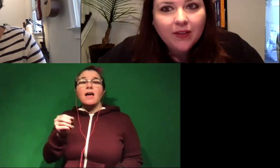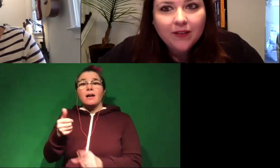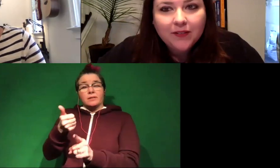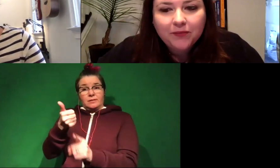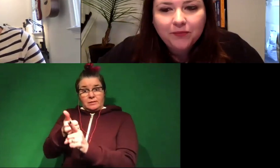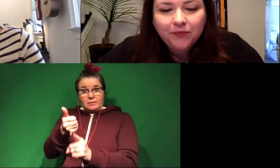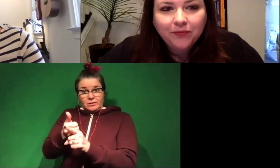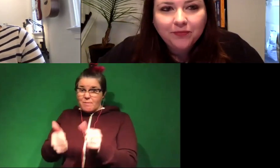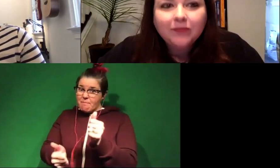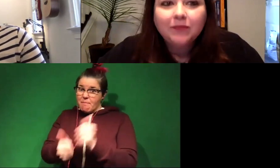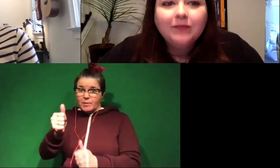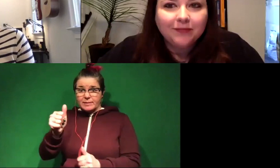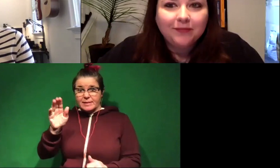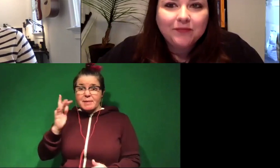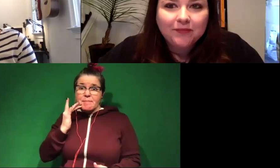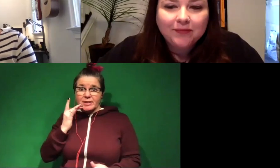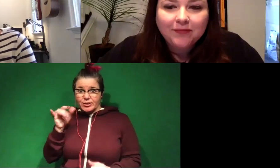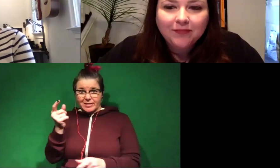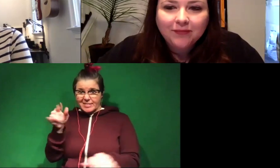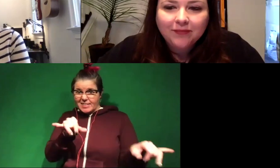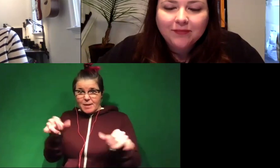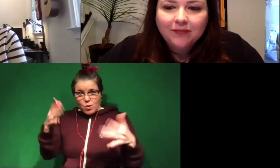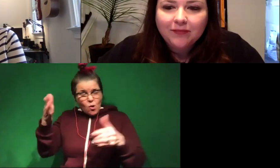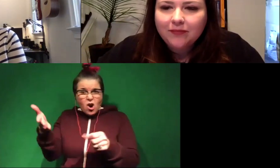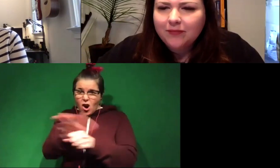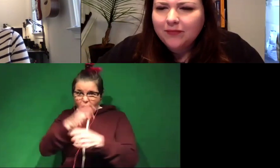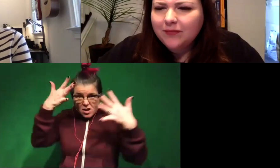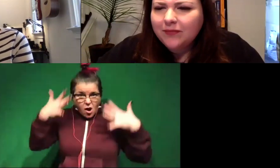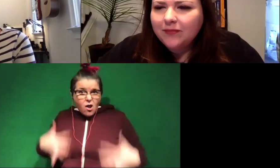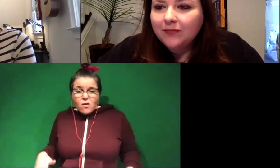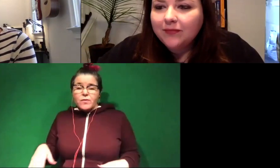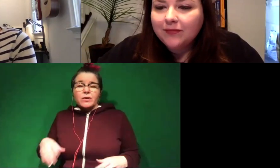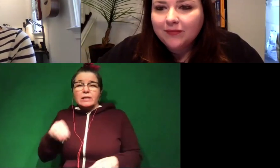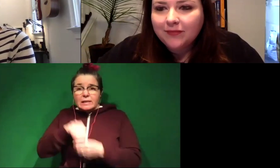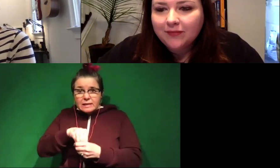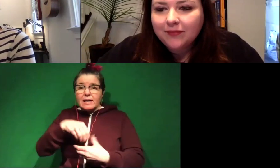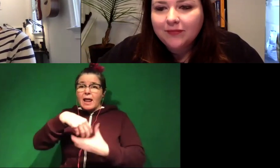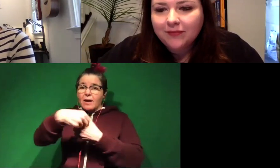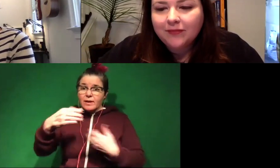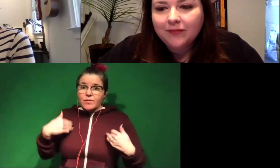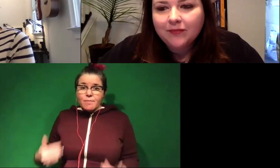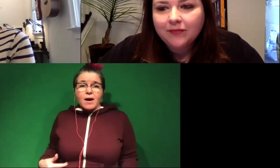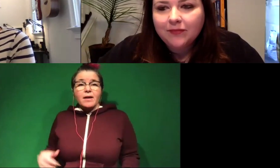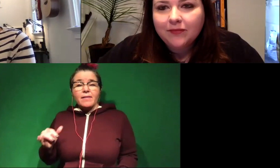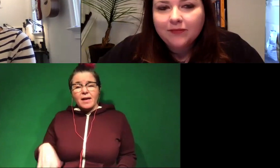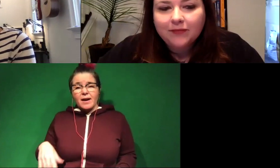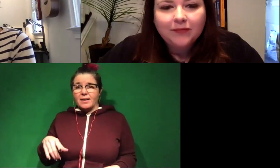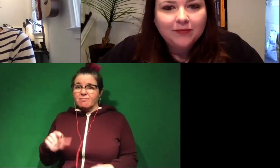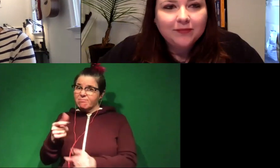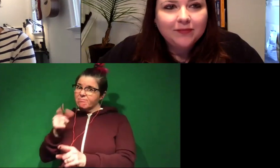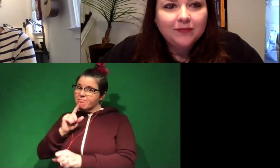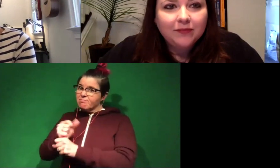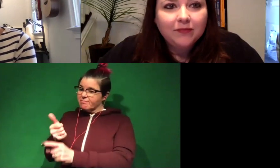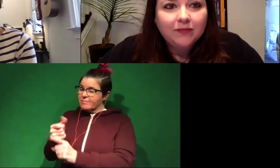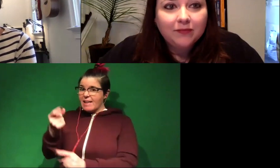also mostly bacteria, right? So you're covered with it. It's all over you. It's in your body. But yeah, just the fact that poop is half bacteria, I think that's